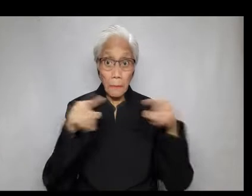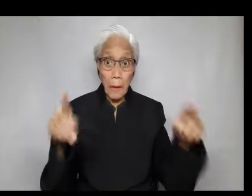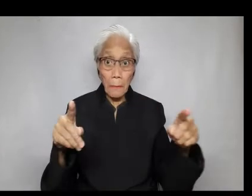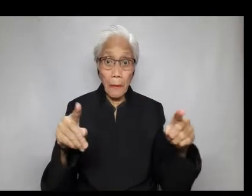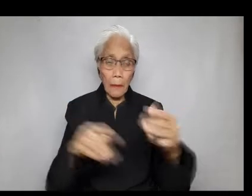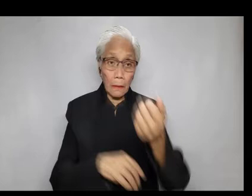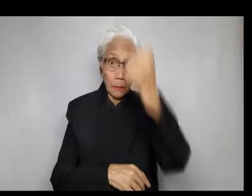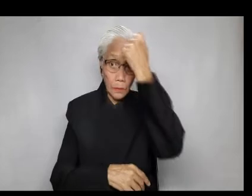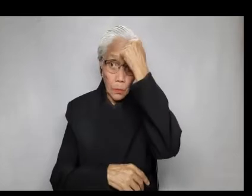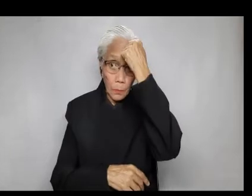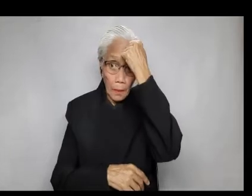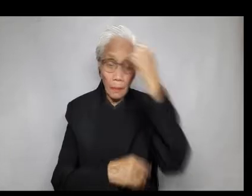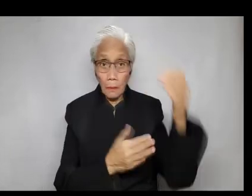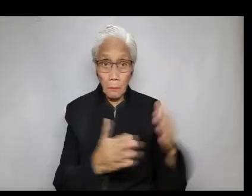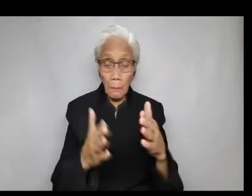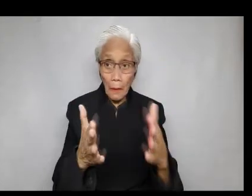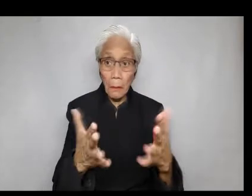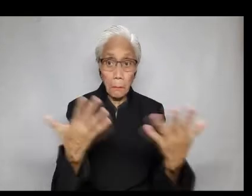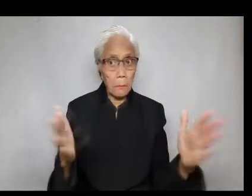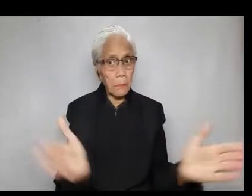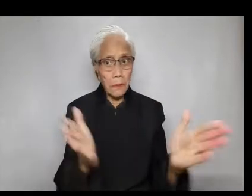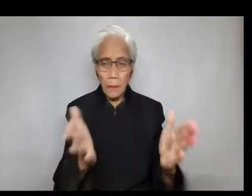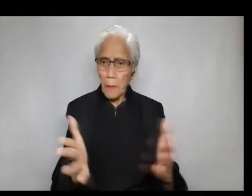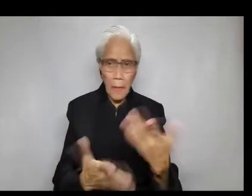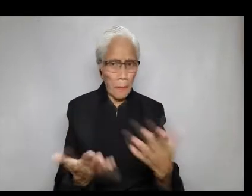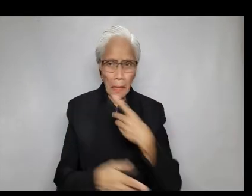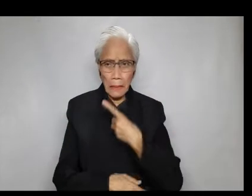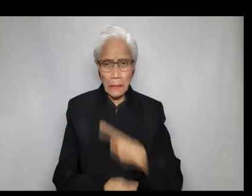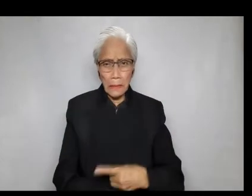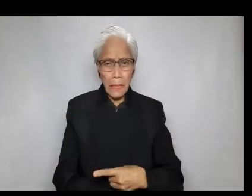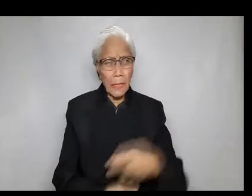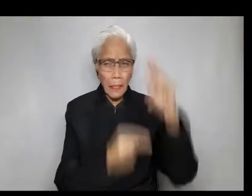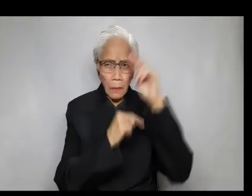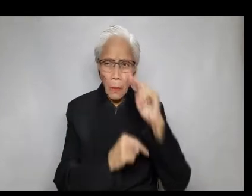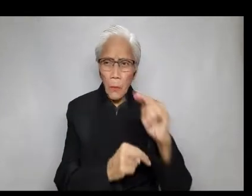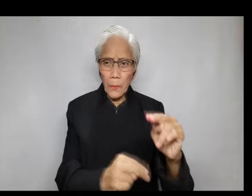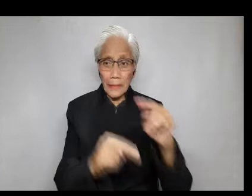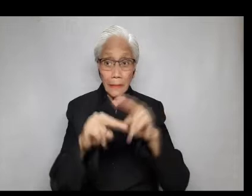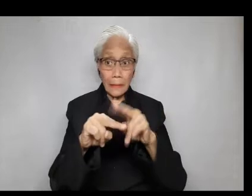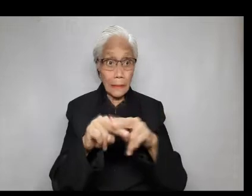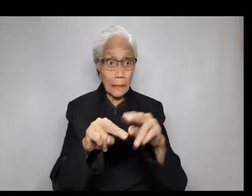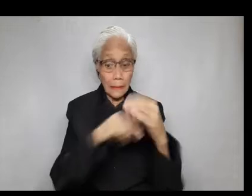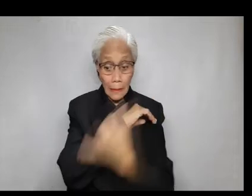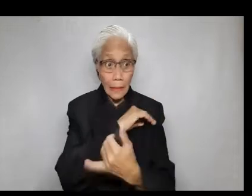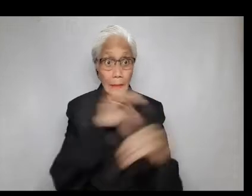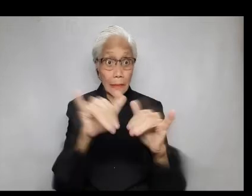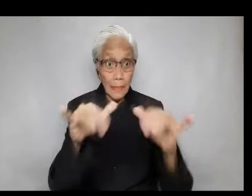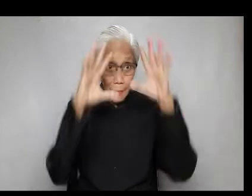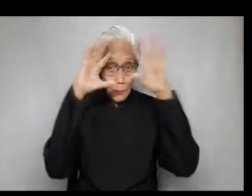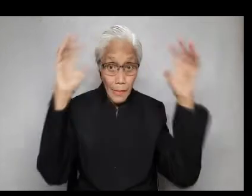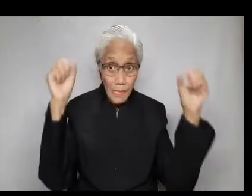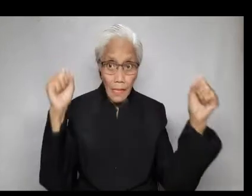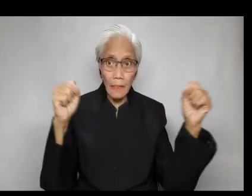to the public is truly a stupid thing, motivated probably by a desire for the noblest seat in the